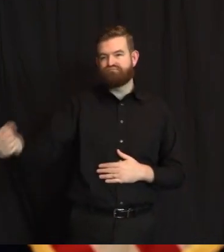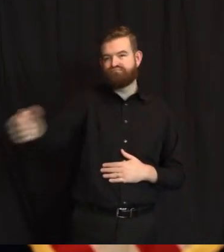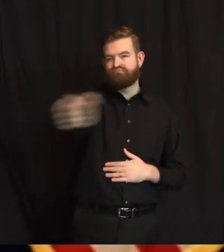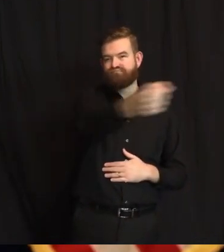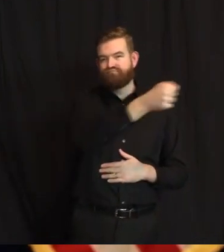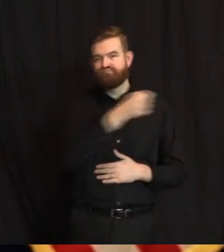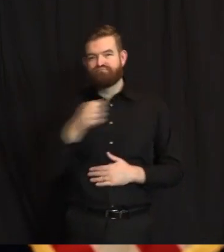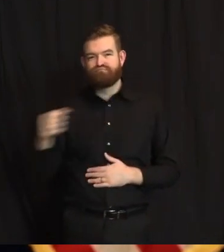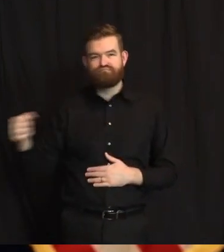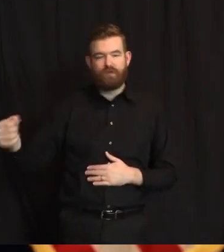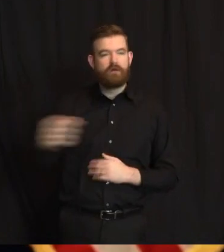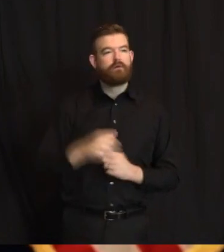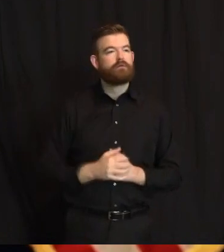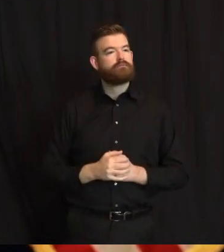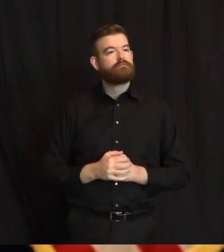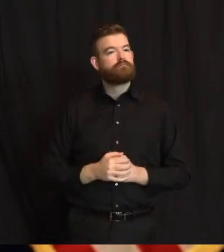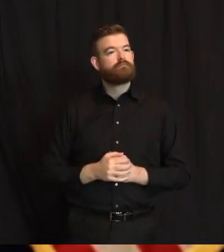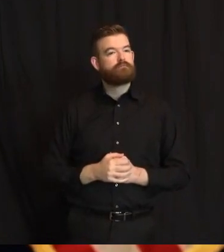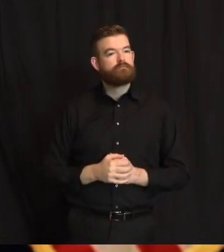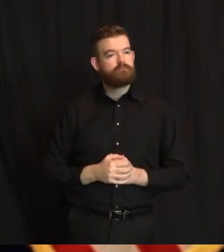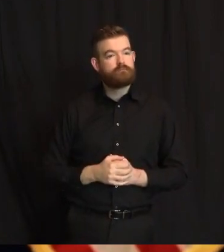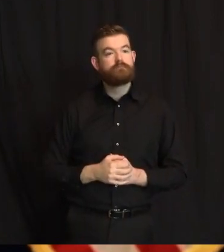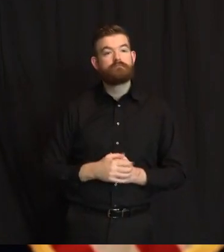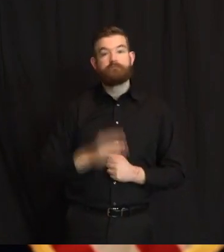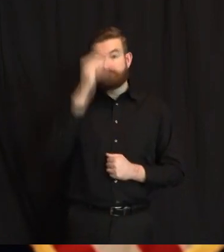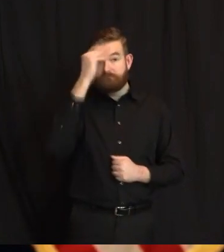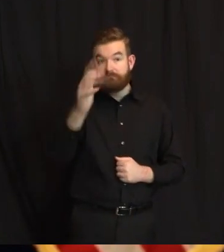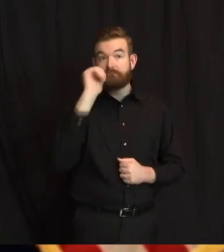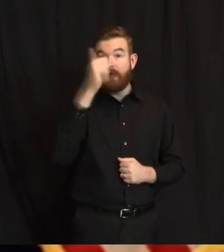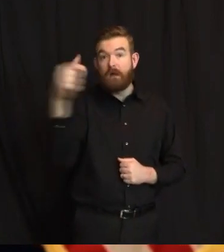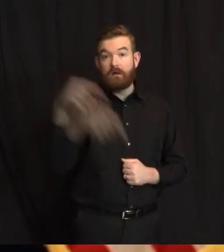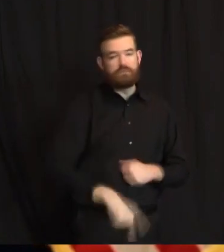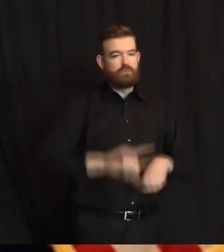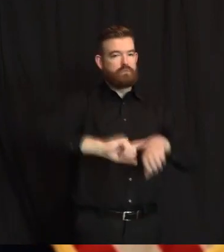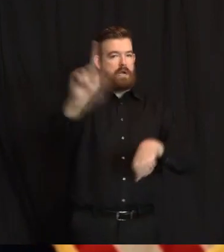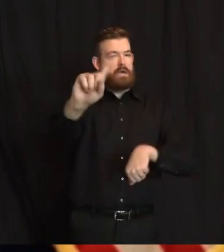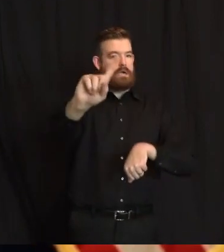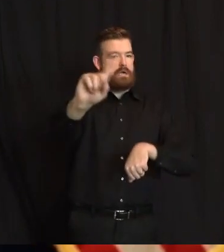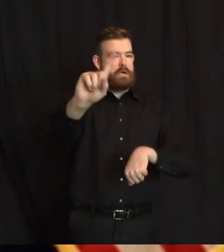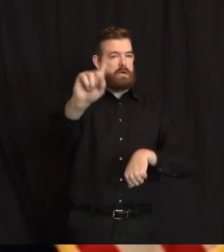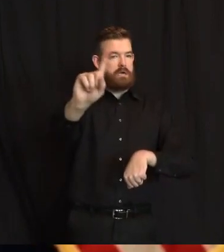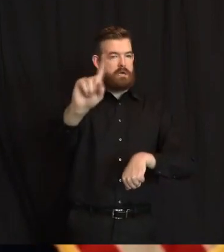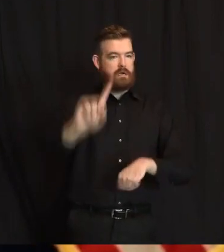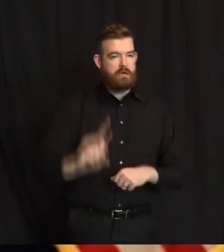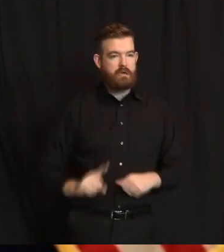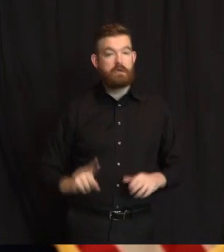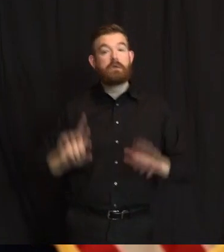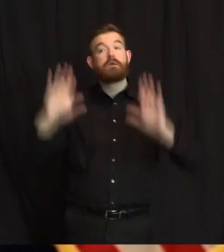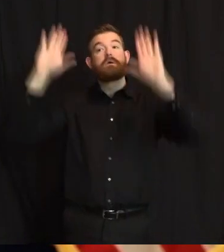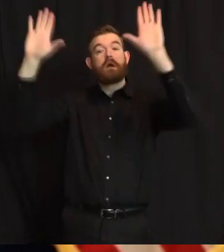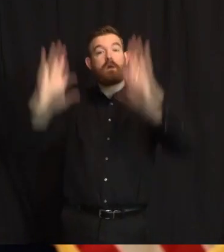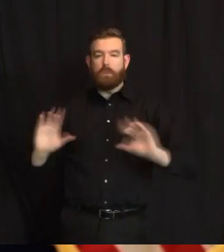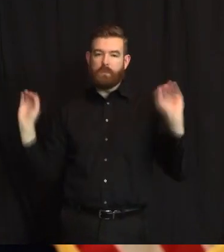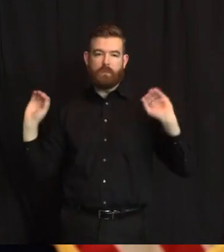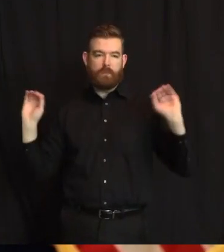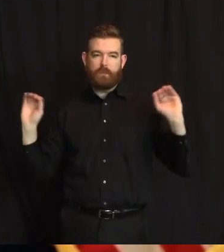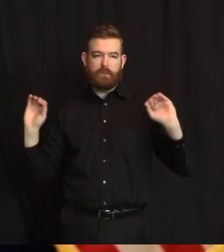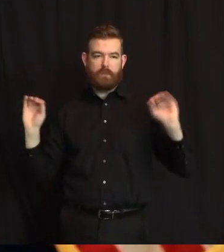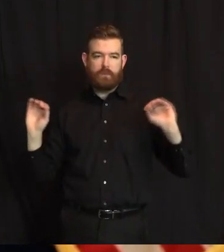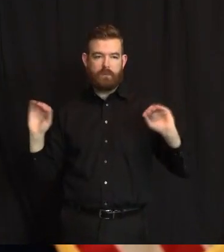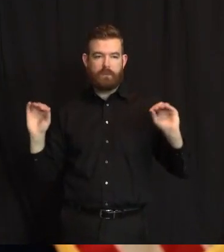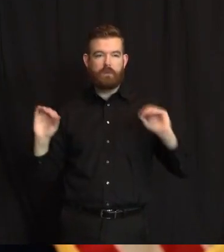tomorrow we'll be here at 1 o'clock. We will not be with you on Sunday. We'll let you know by paper and virtual